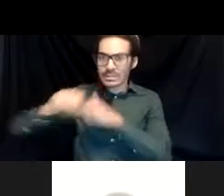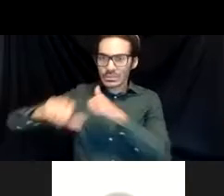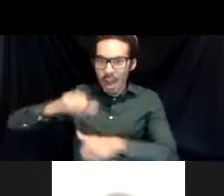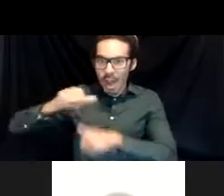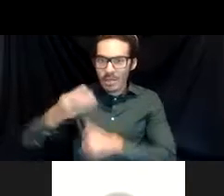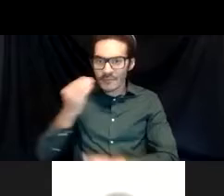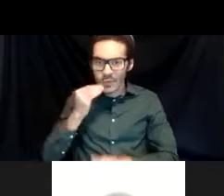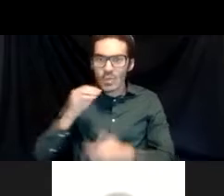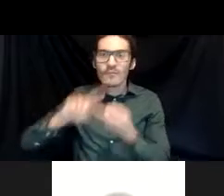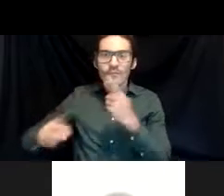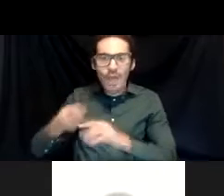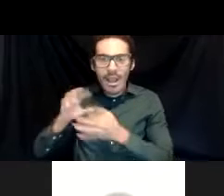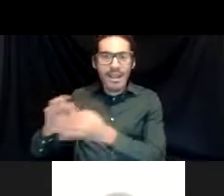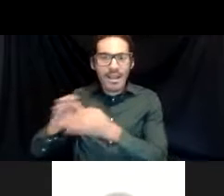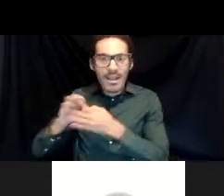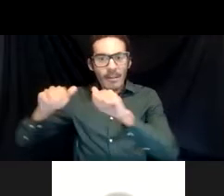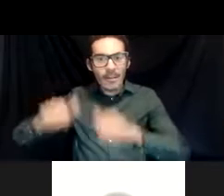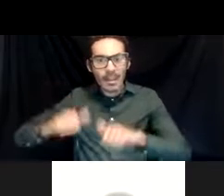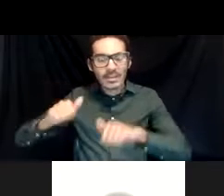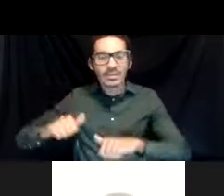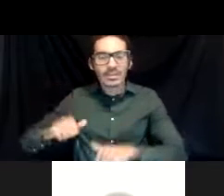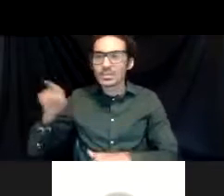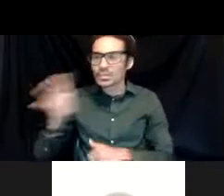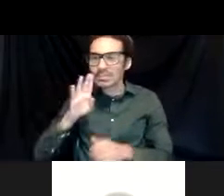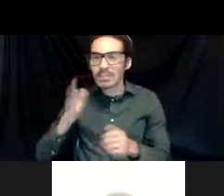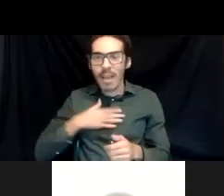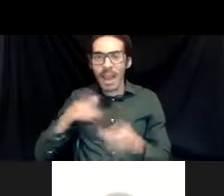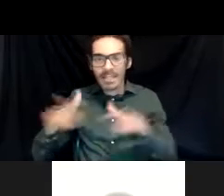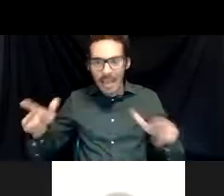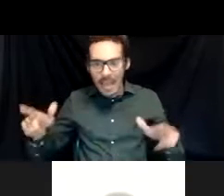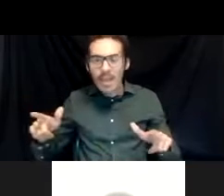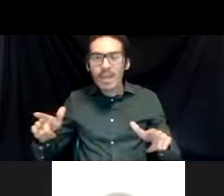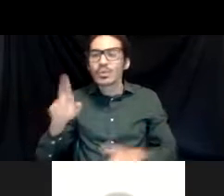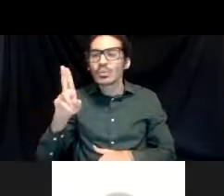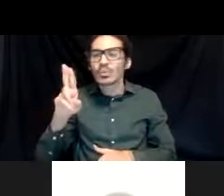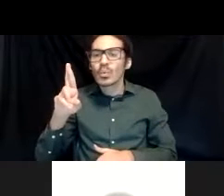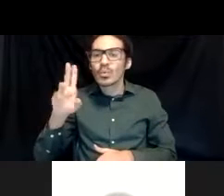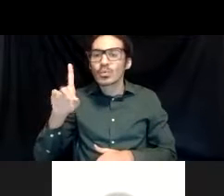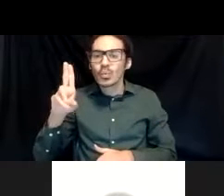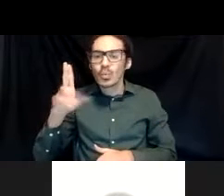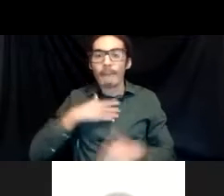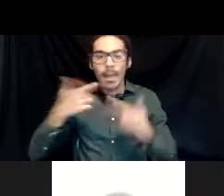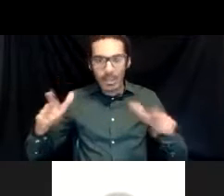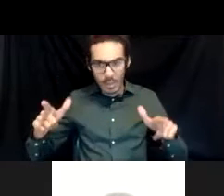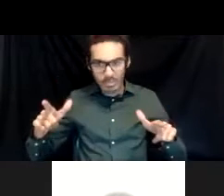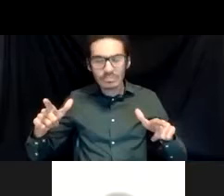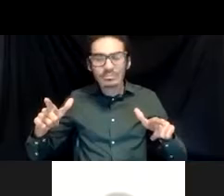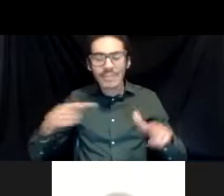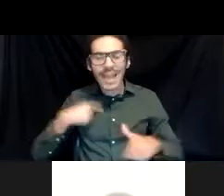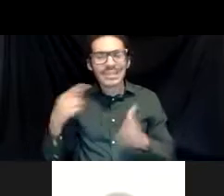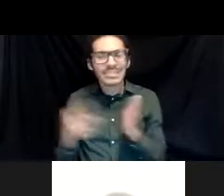and friendship and the ability. So because she speaks in my language, which is Urdu, um, I sometimes